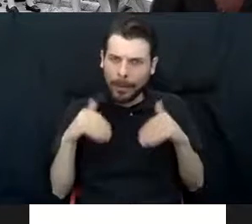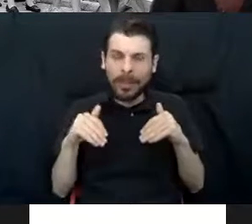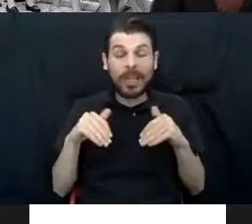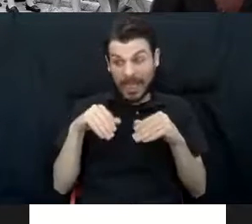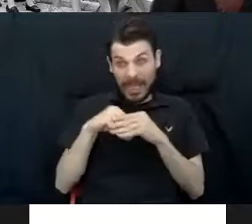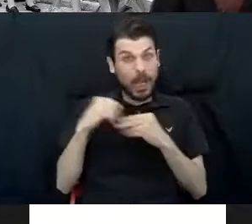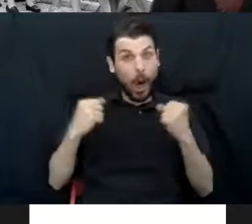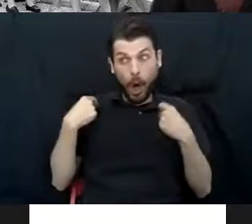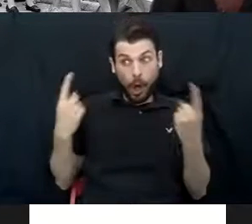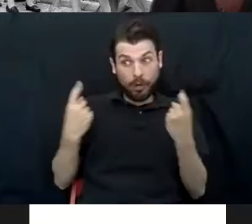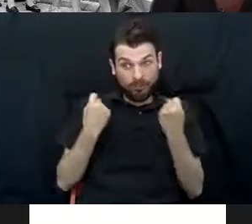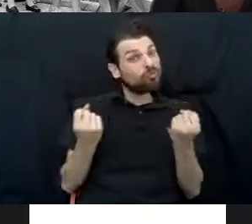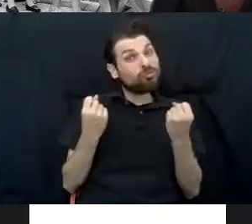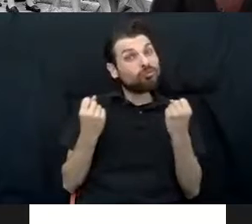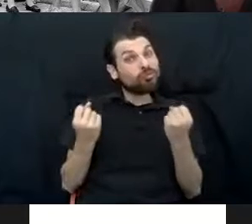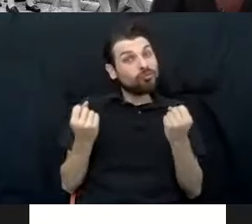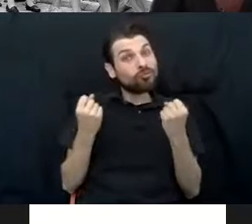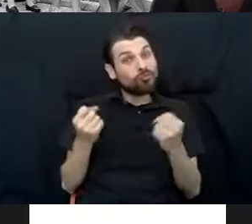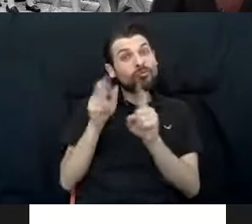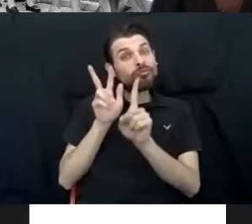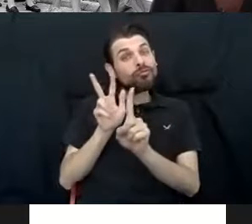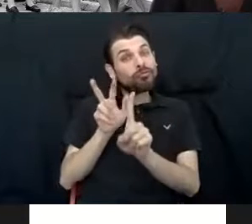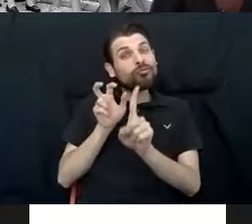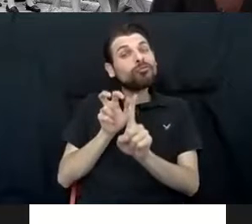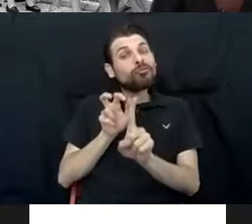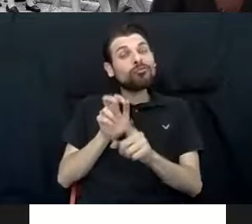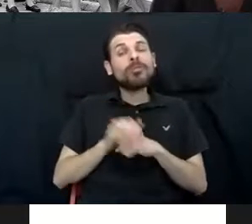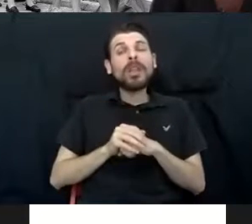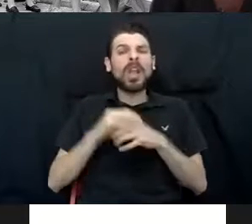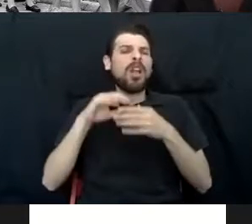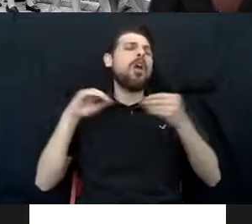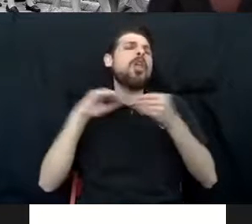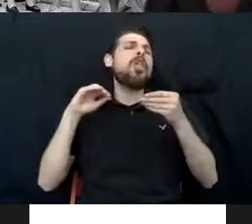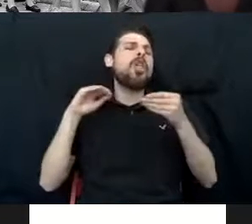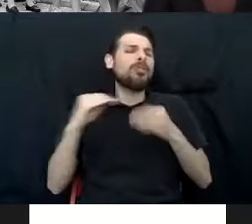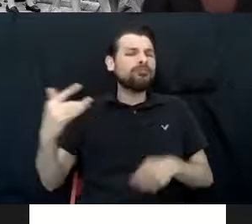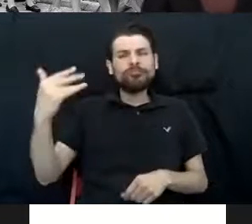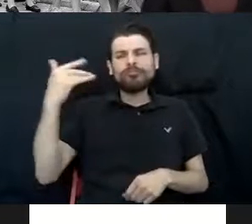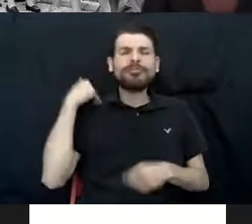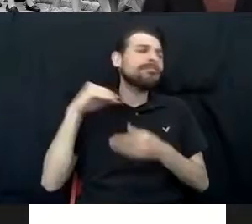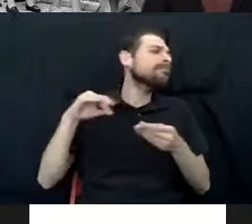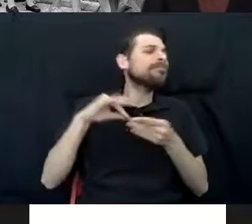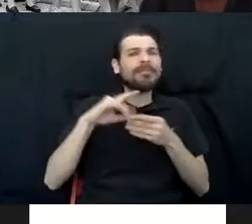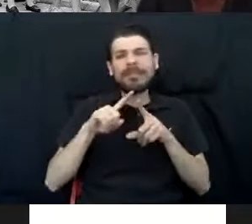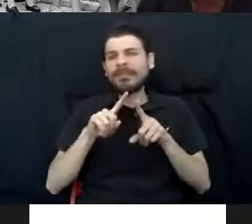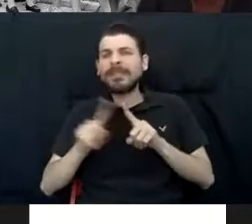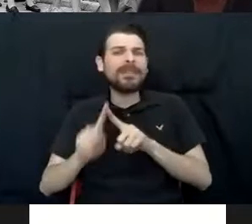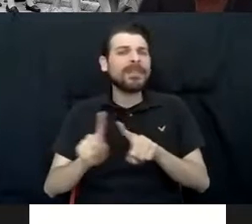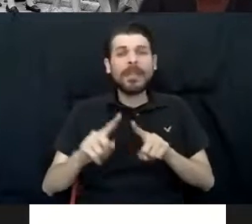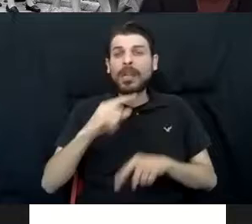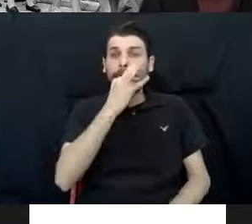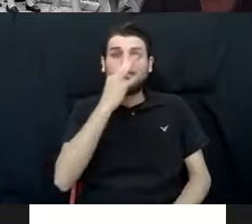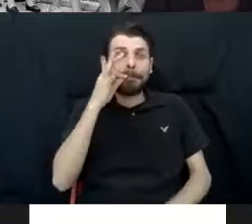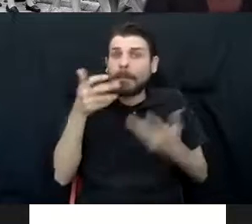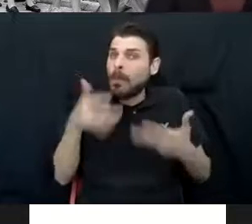gone by while McLaurin drove, with knees shaking, mouth closed tightly so as not to let